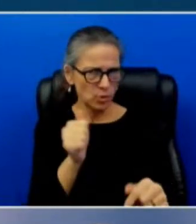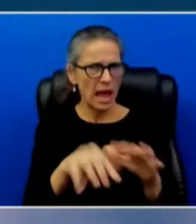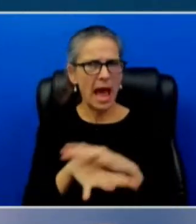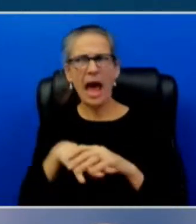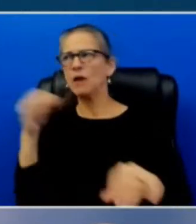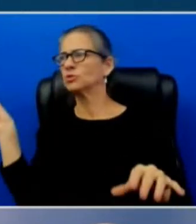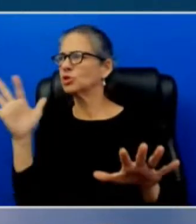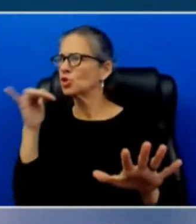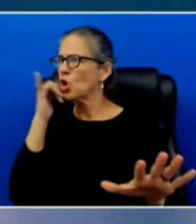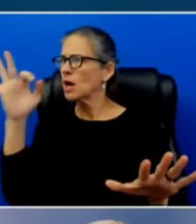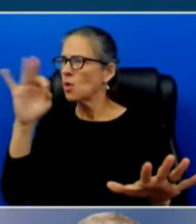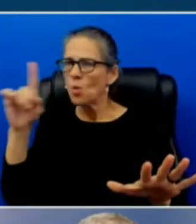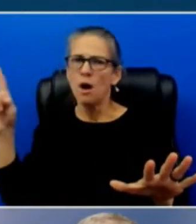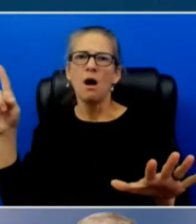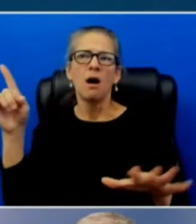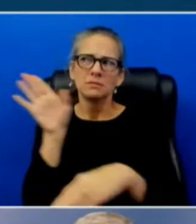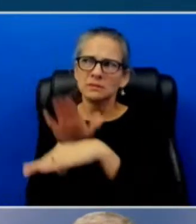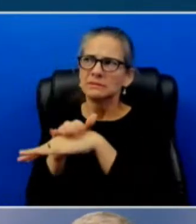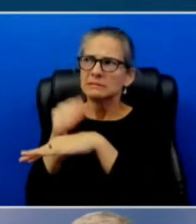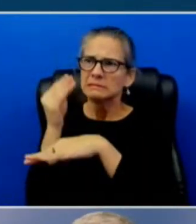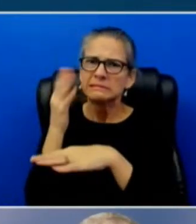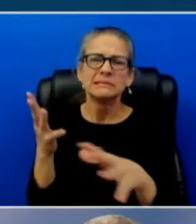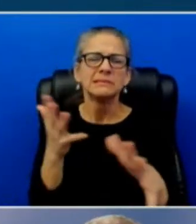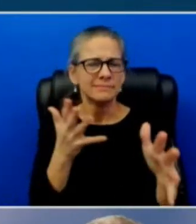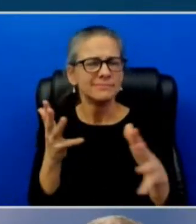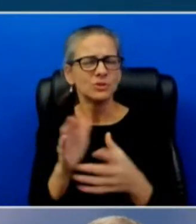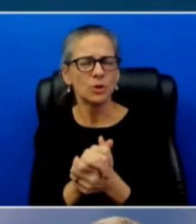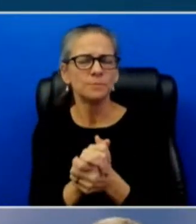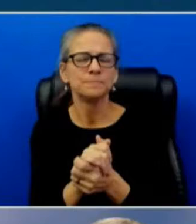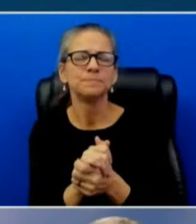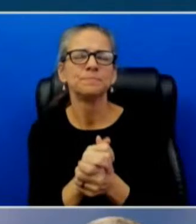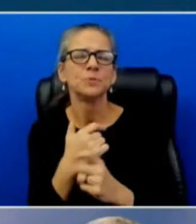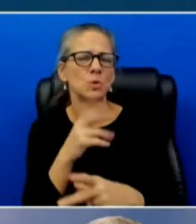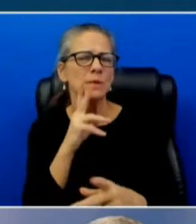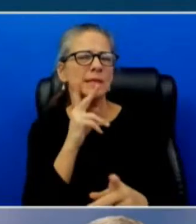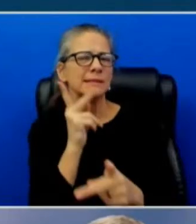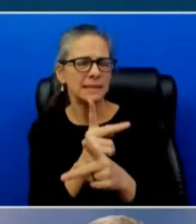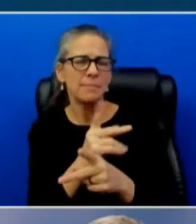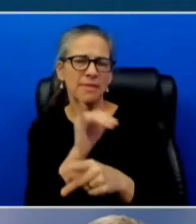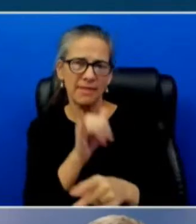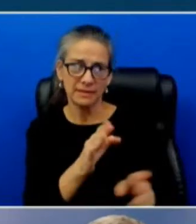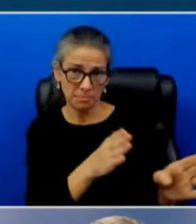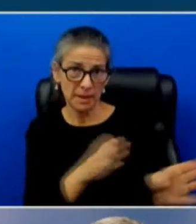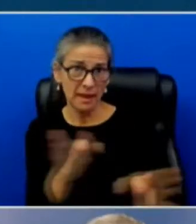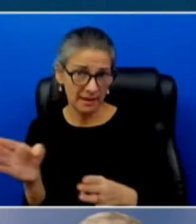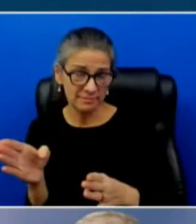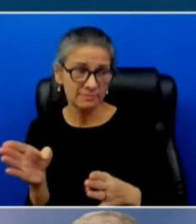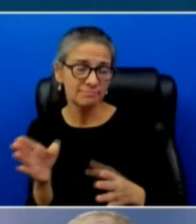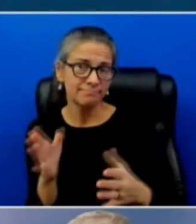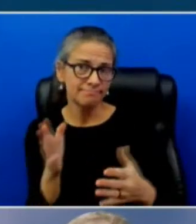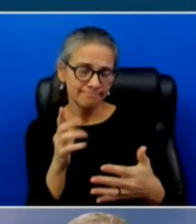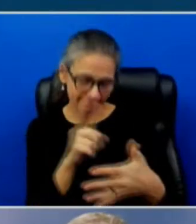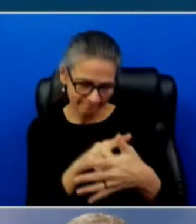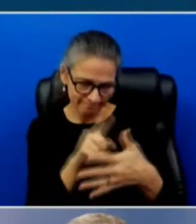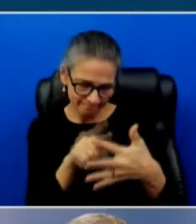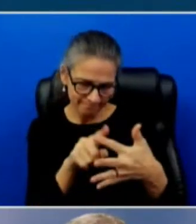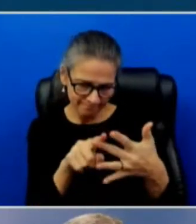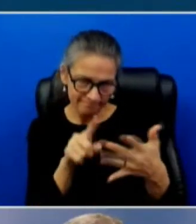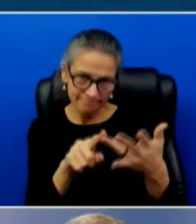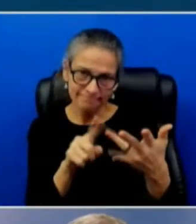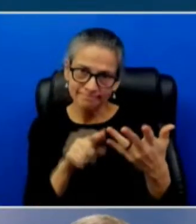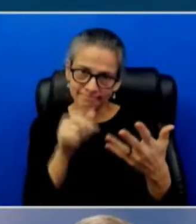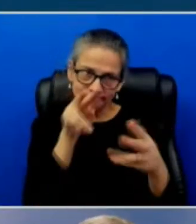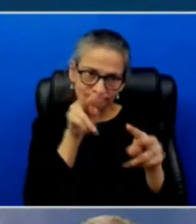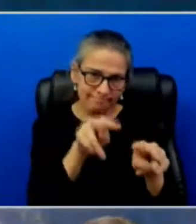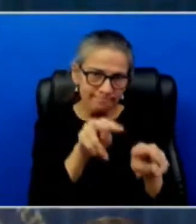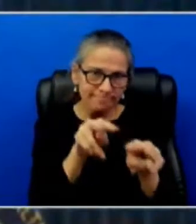we go through this today, like I said, we're going to continue this operational plan until this event ends. Our center will be